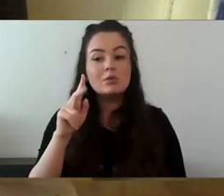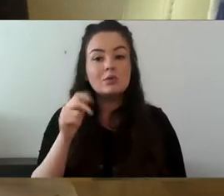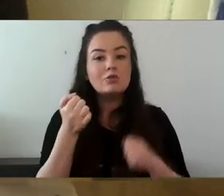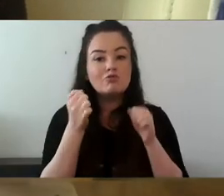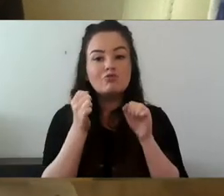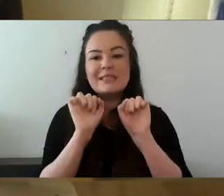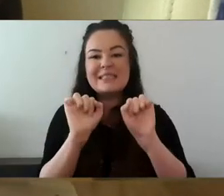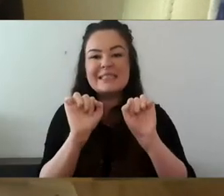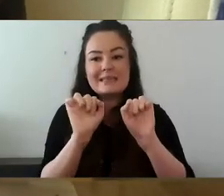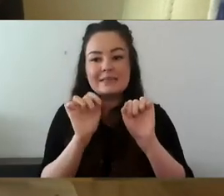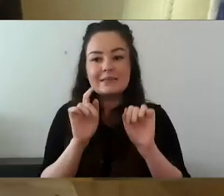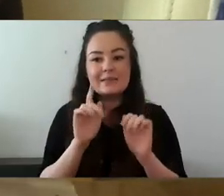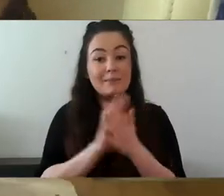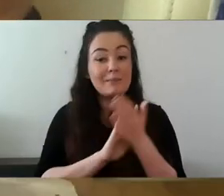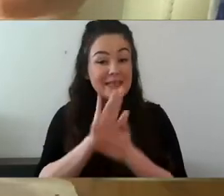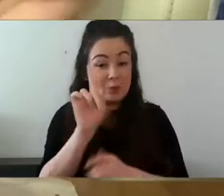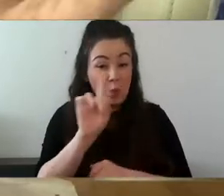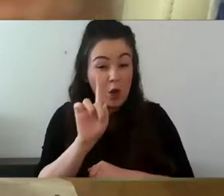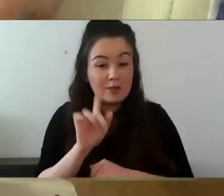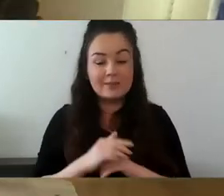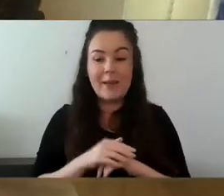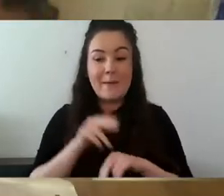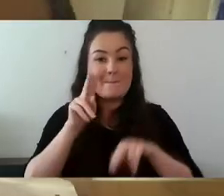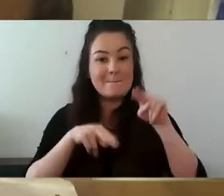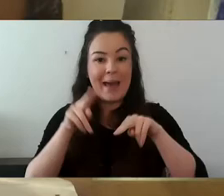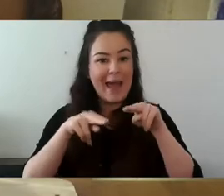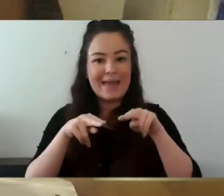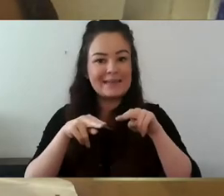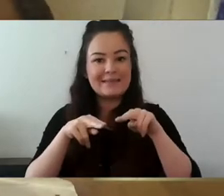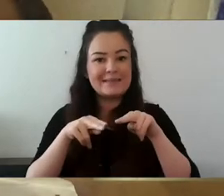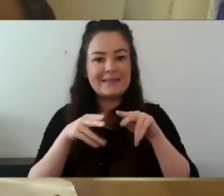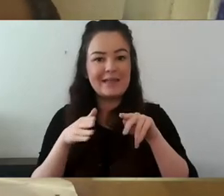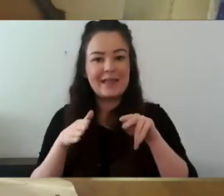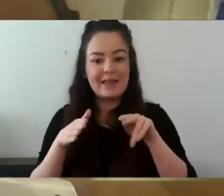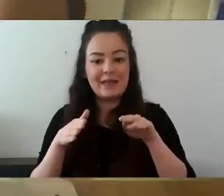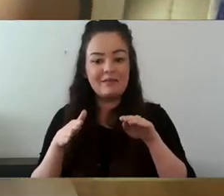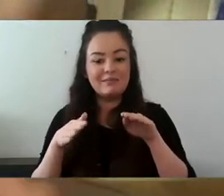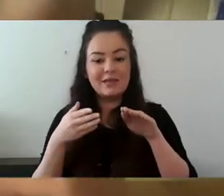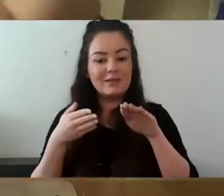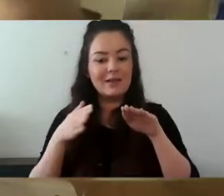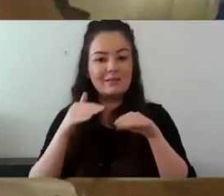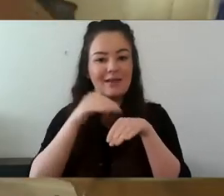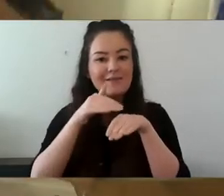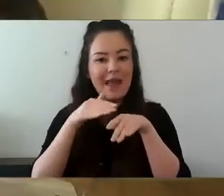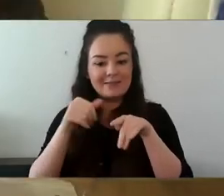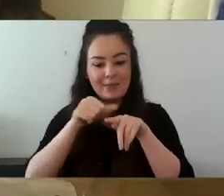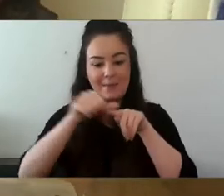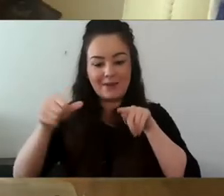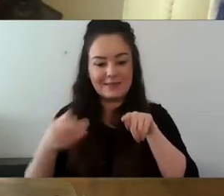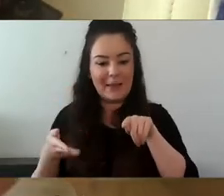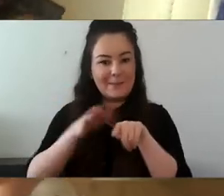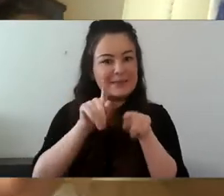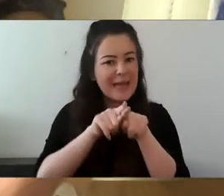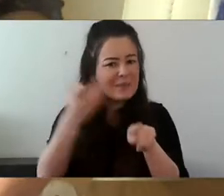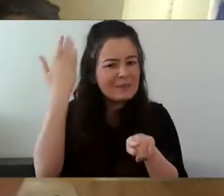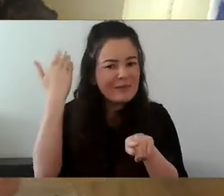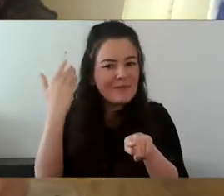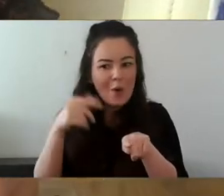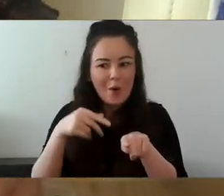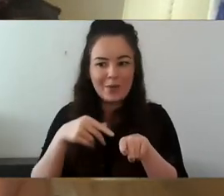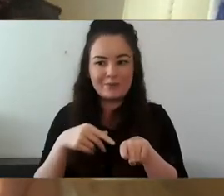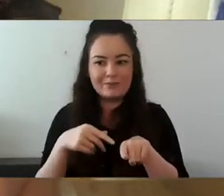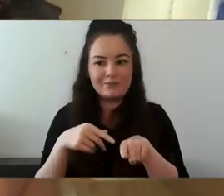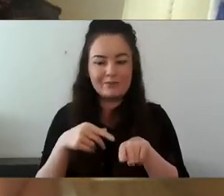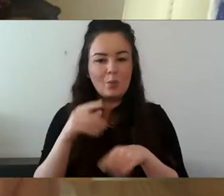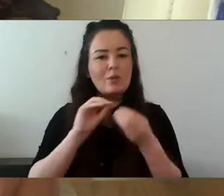something called a resist, so the paint won't go over the masking tape, a bit like we did in one of our sessions a few weeks ago when we did